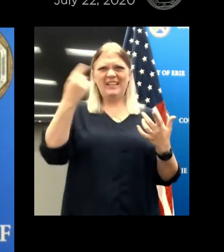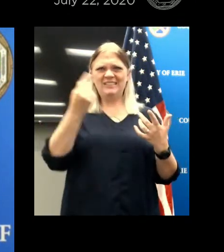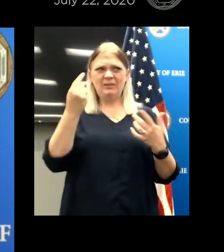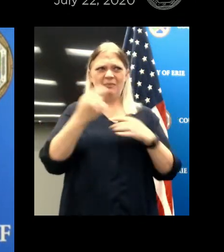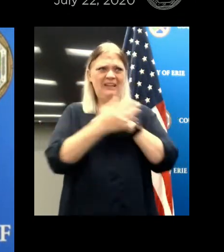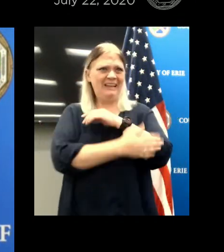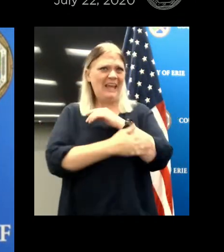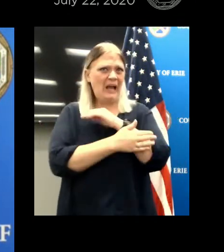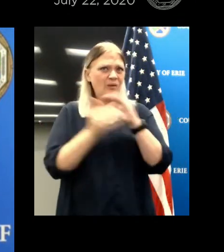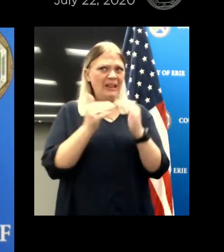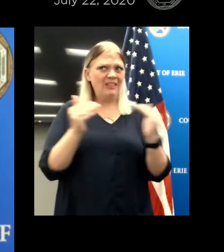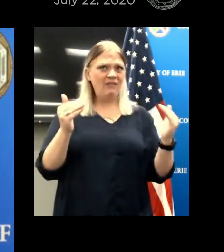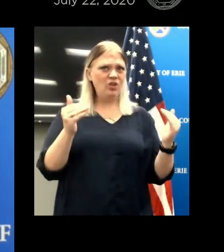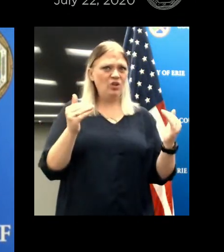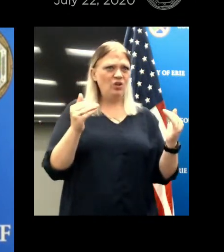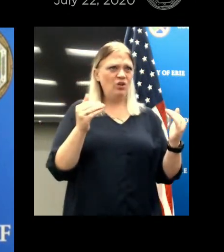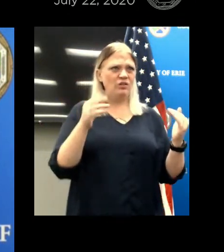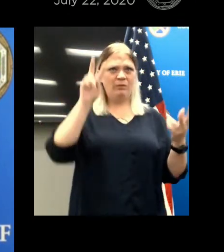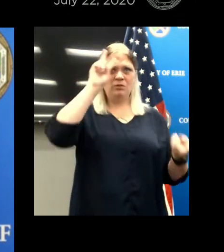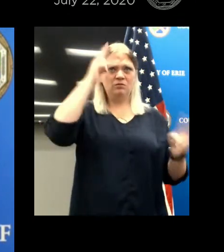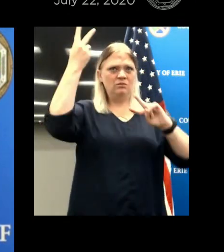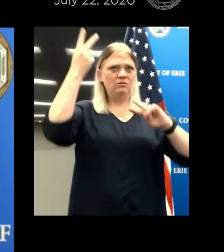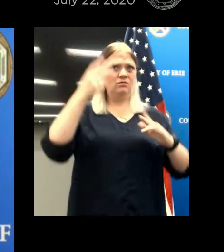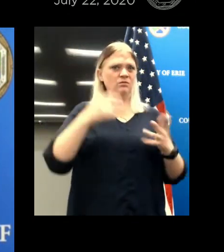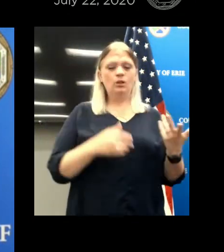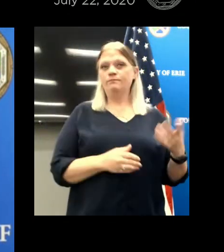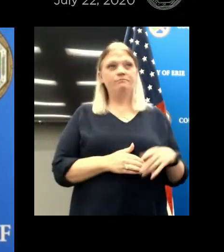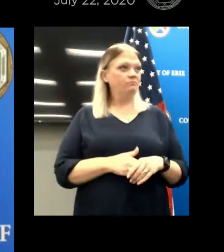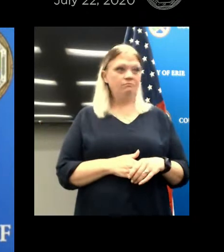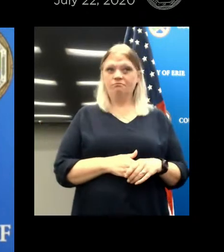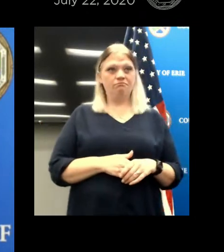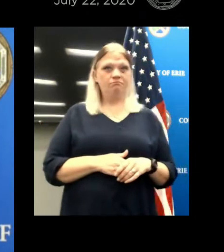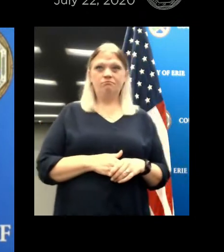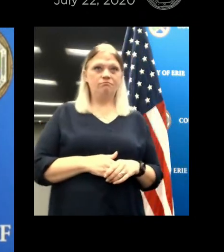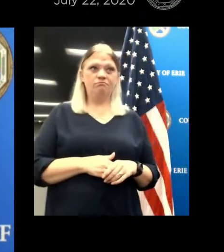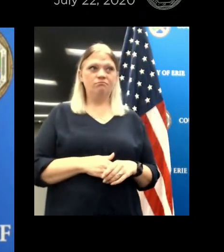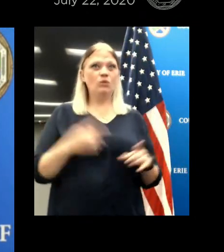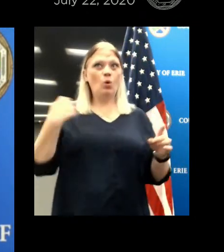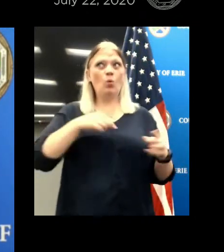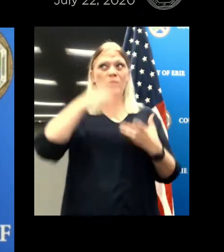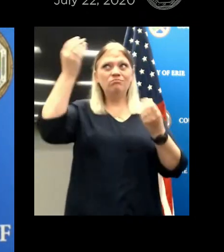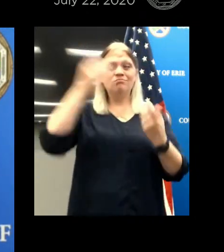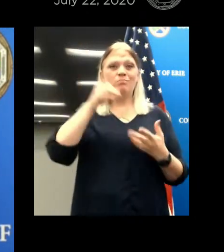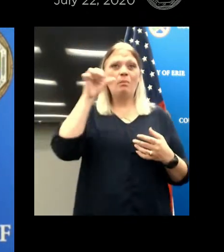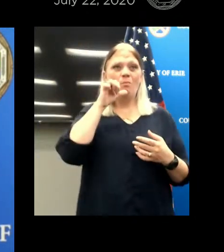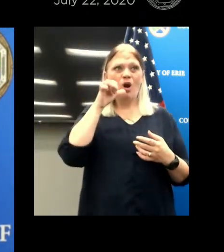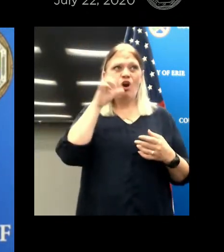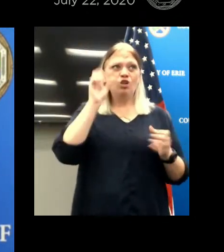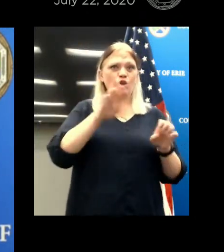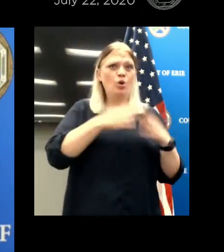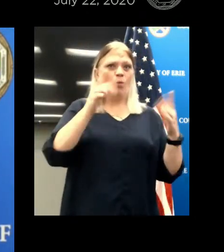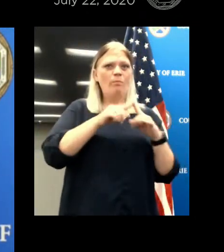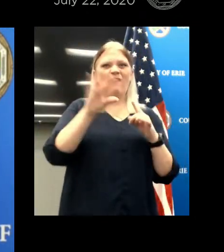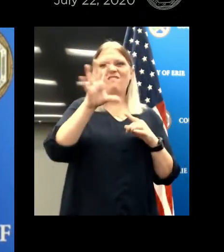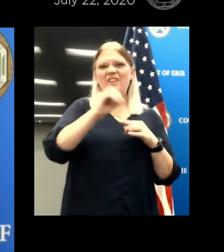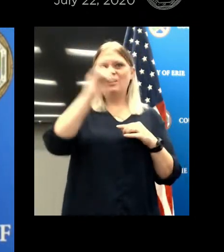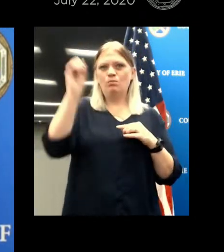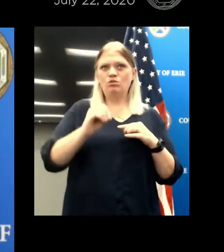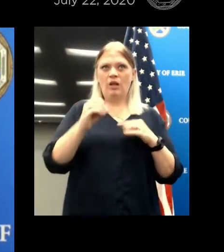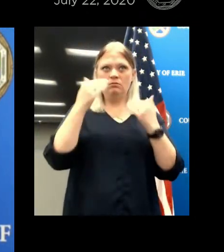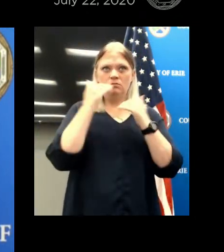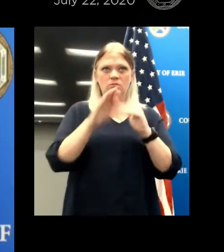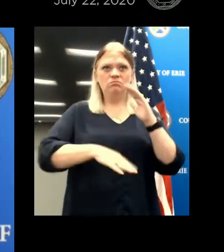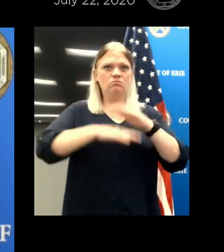county level that there was misinterpretation? No, we were told the bars were allowed to open, but they had to open at 50% capacity. They had to